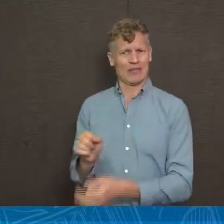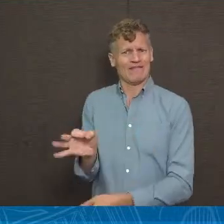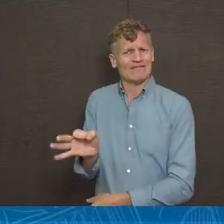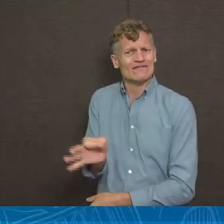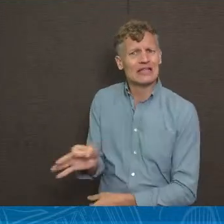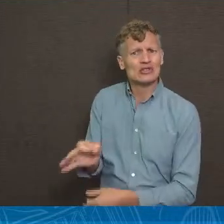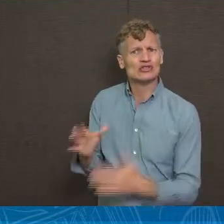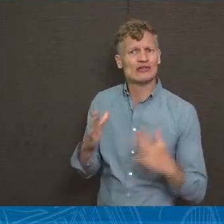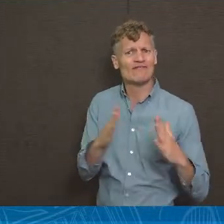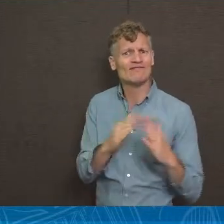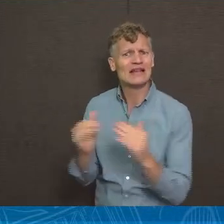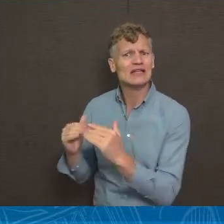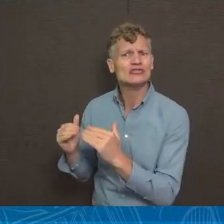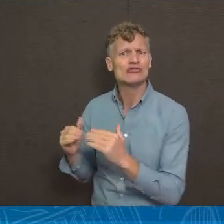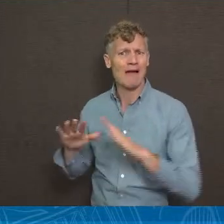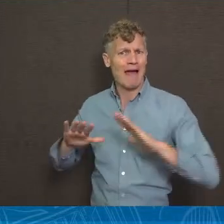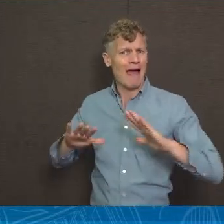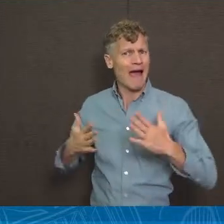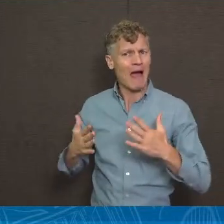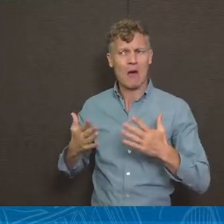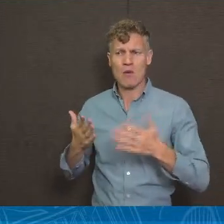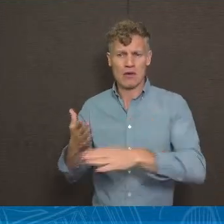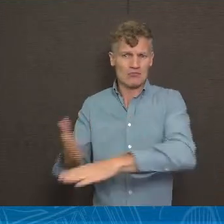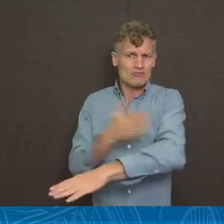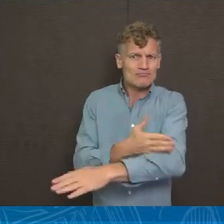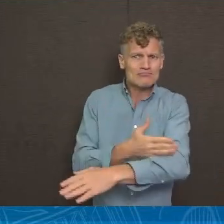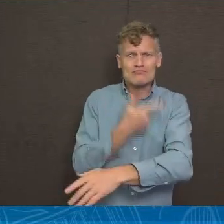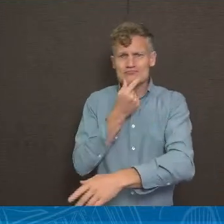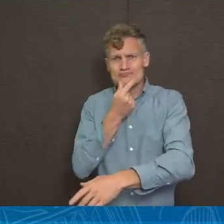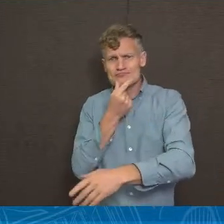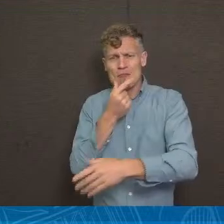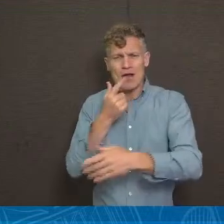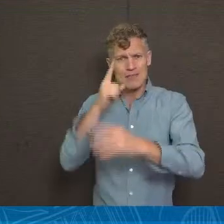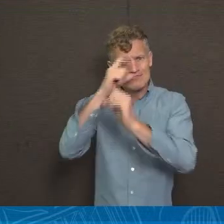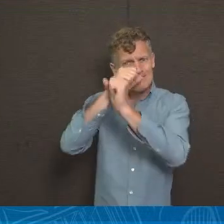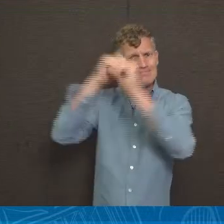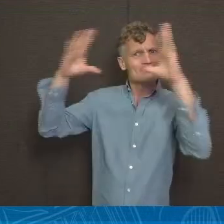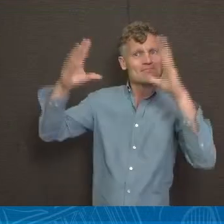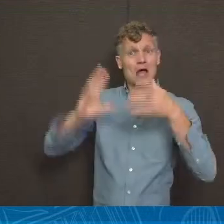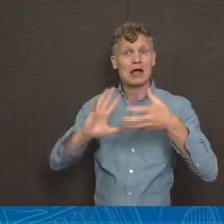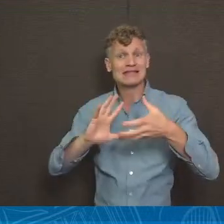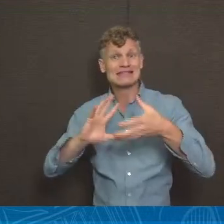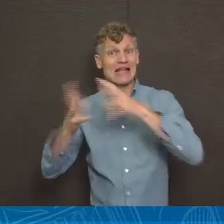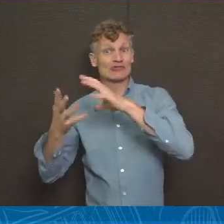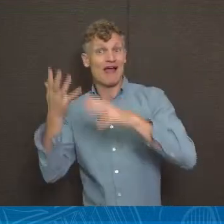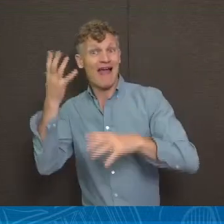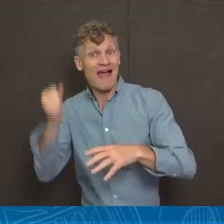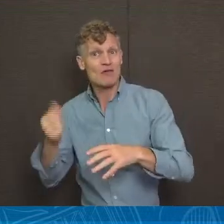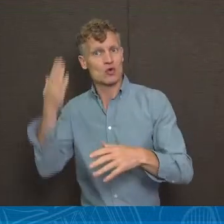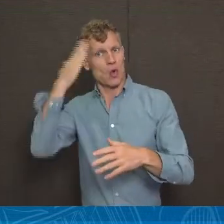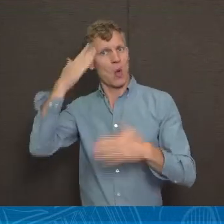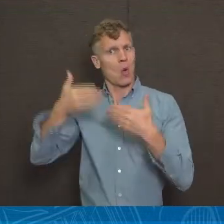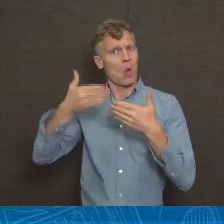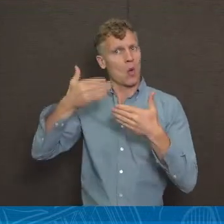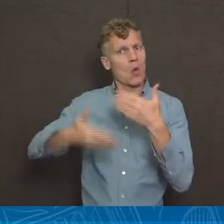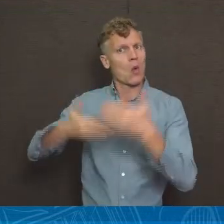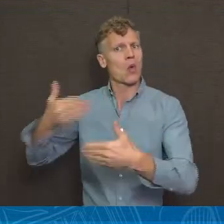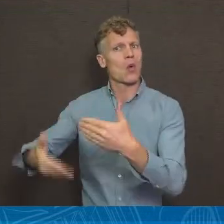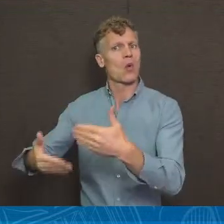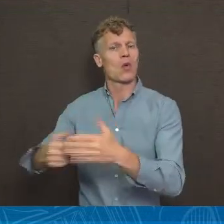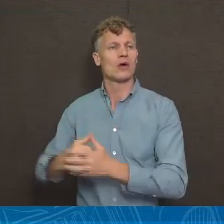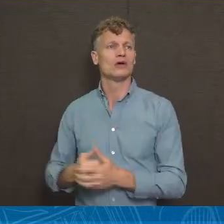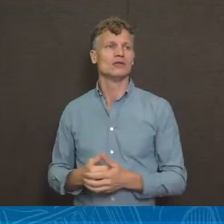that sit under a much broader law, and it's these plans because we call them